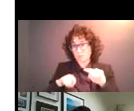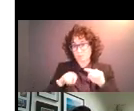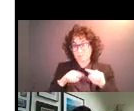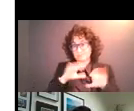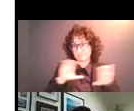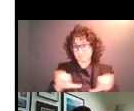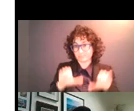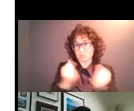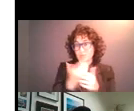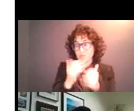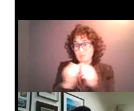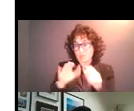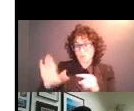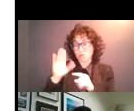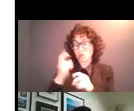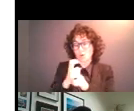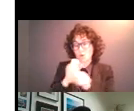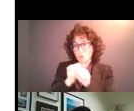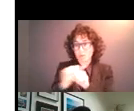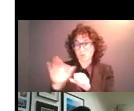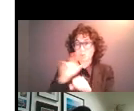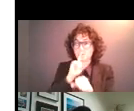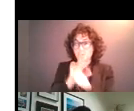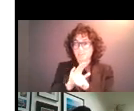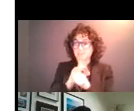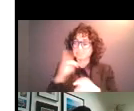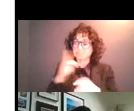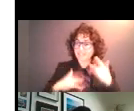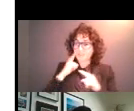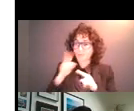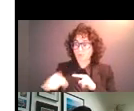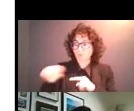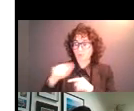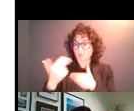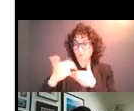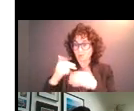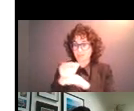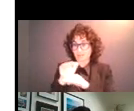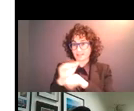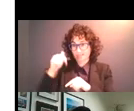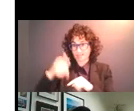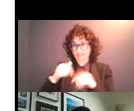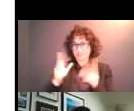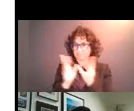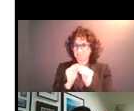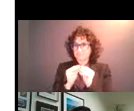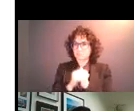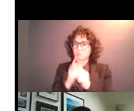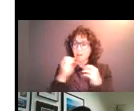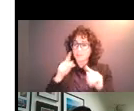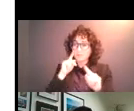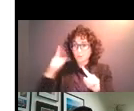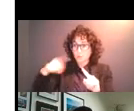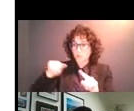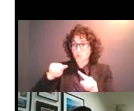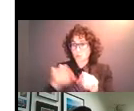commitment. So we are excited to have you join us tonight in this forum. It's an opportunity for you, the essential worker, to learn more